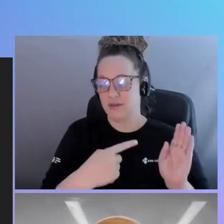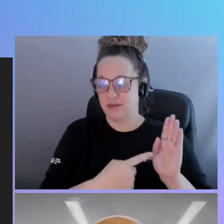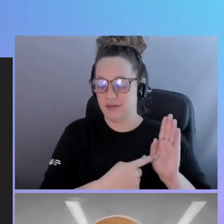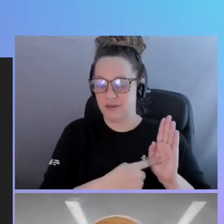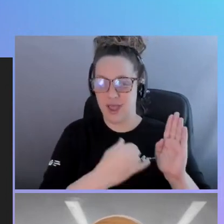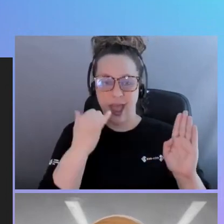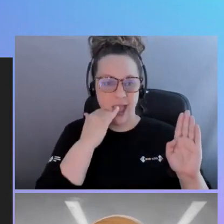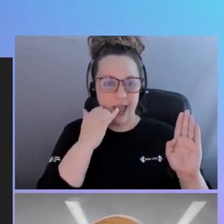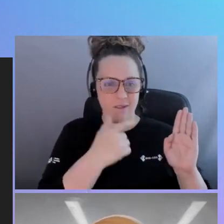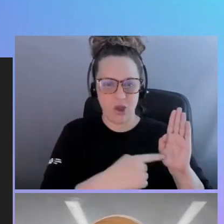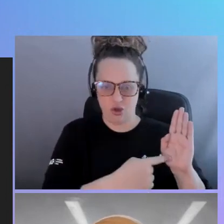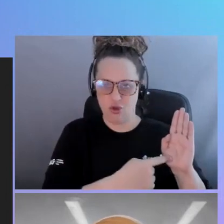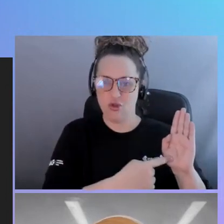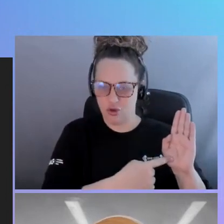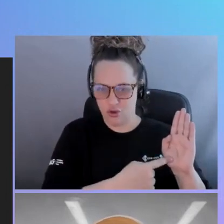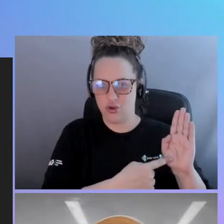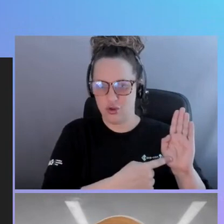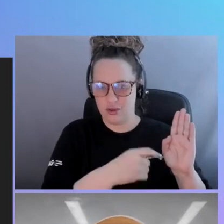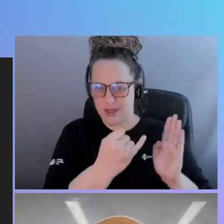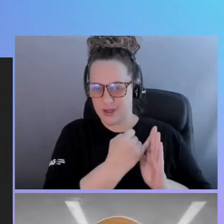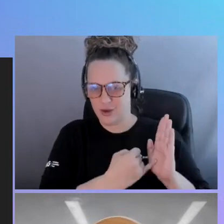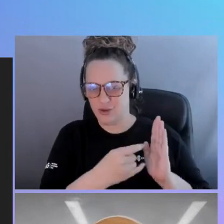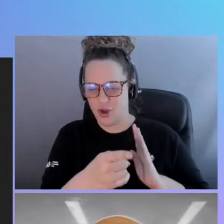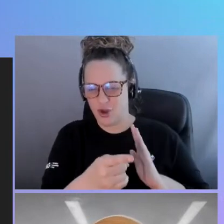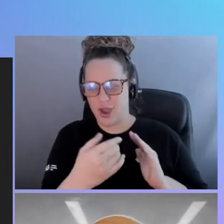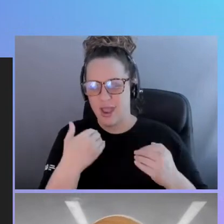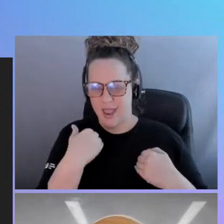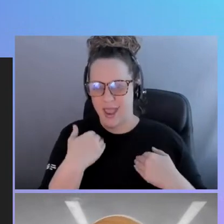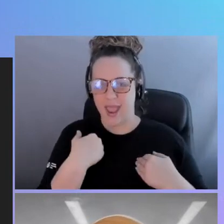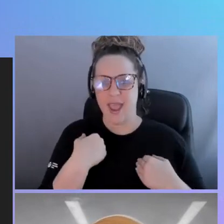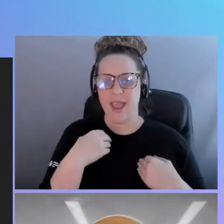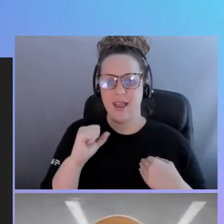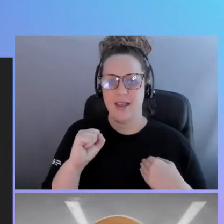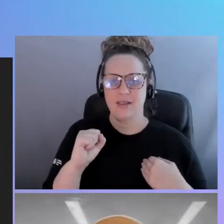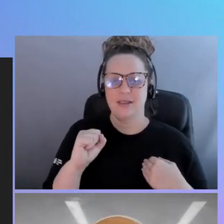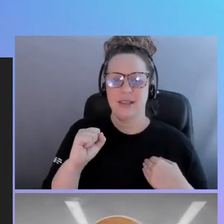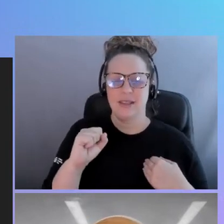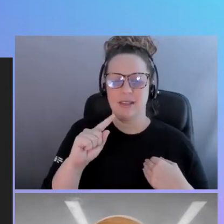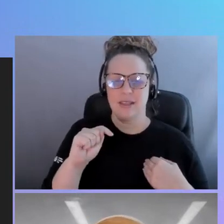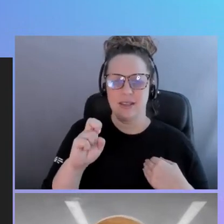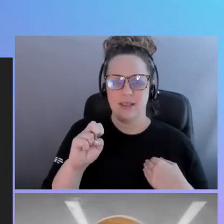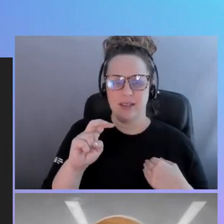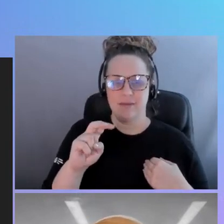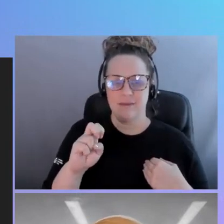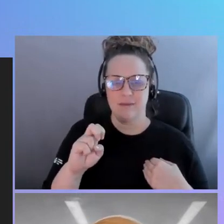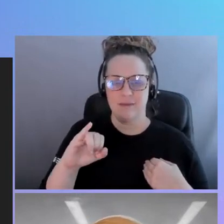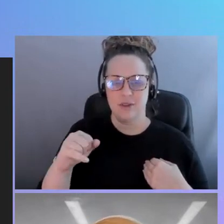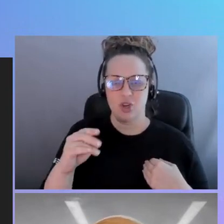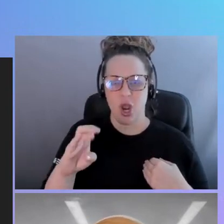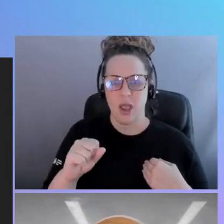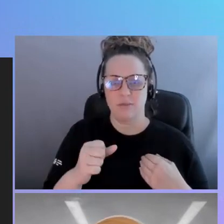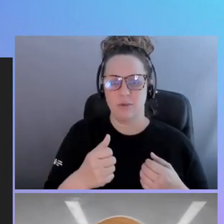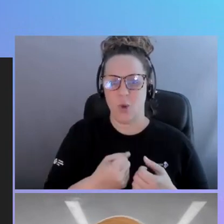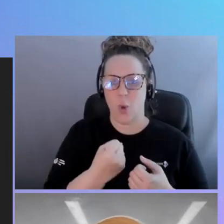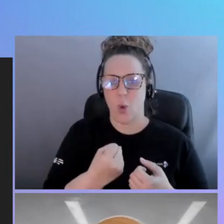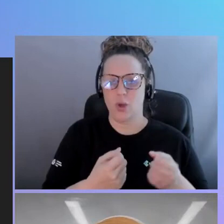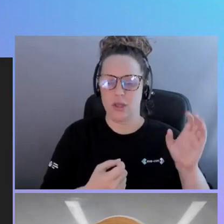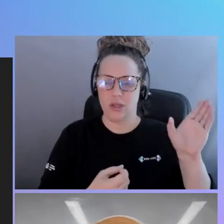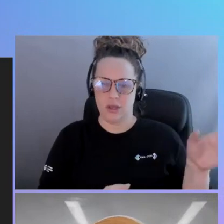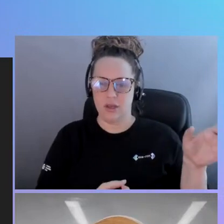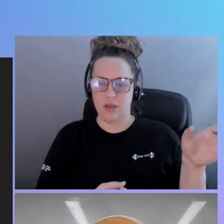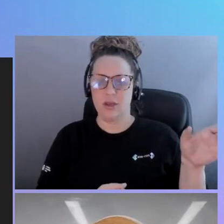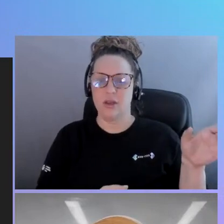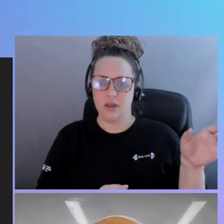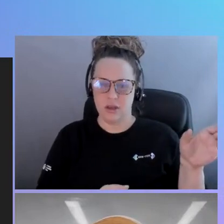there is a drawing of Steve Jobs holding up the iPhone. And it all started with a 320